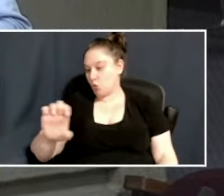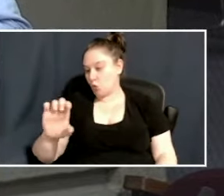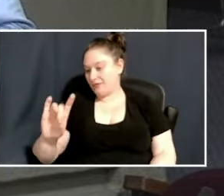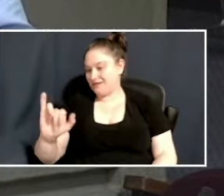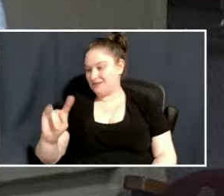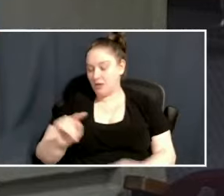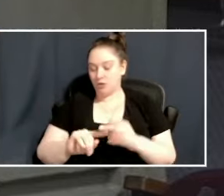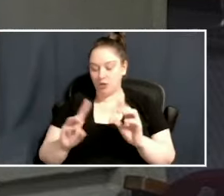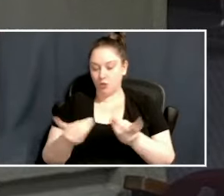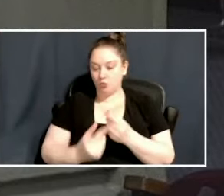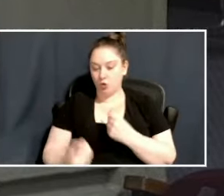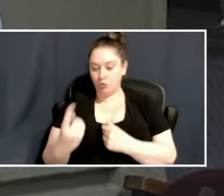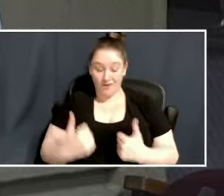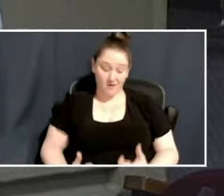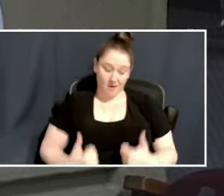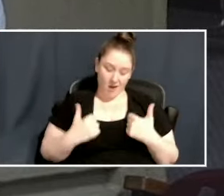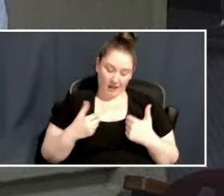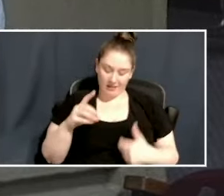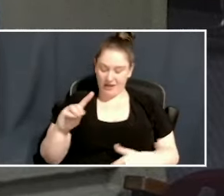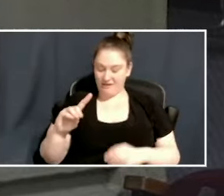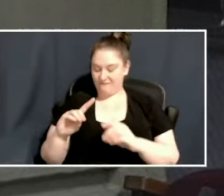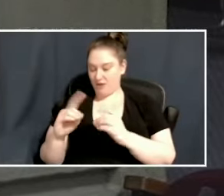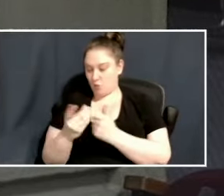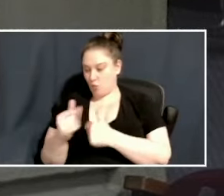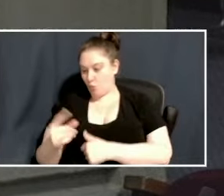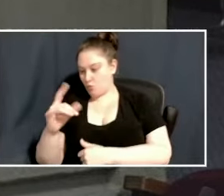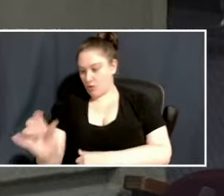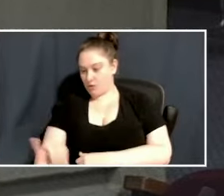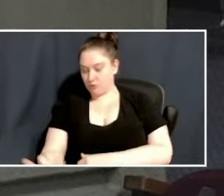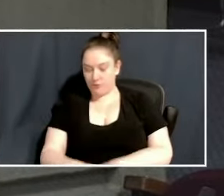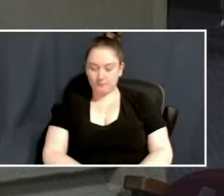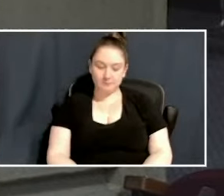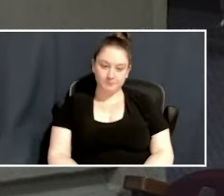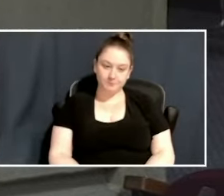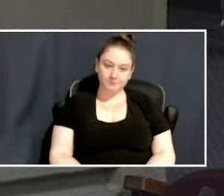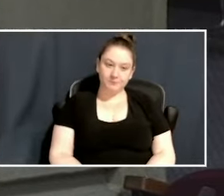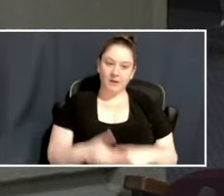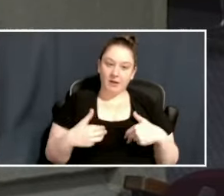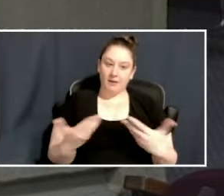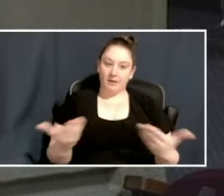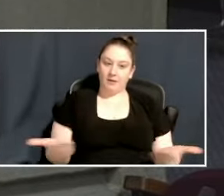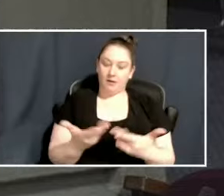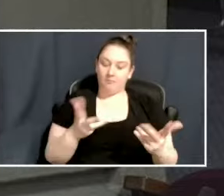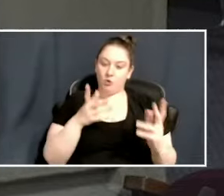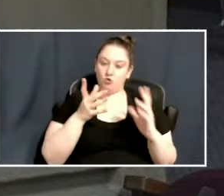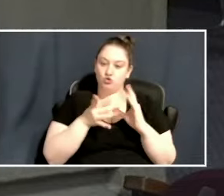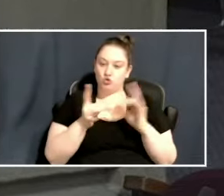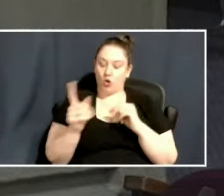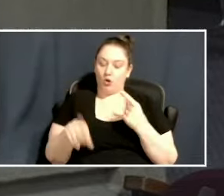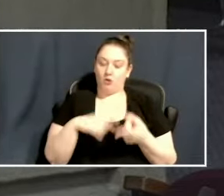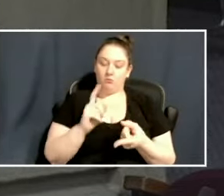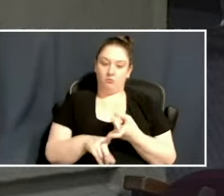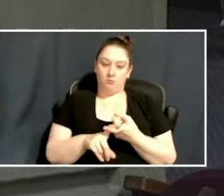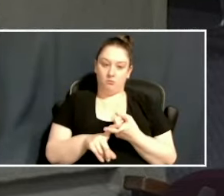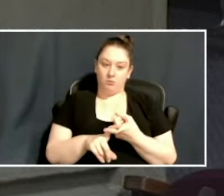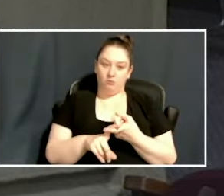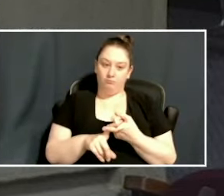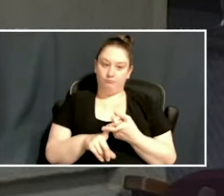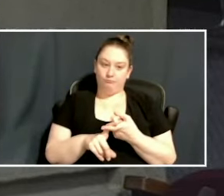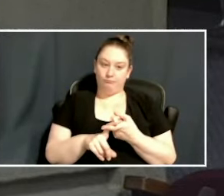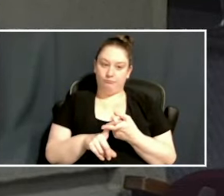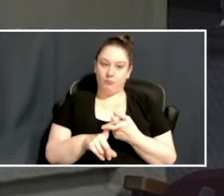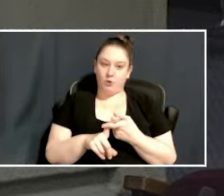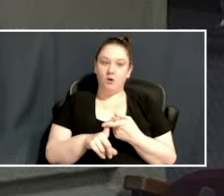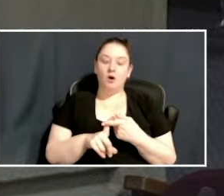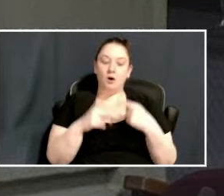am also a resident of Ward 1. I'm here tonight to speak about the success of rolling out our first flight in